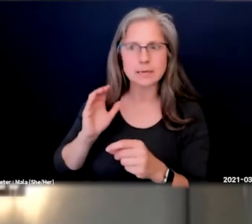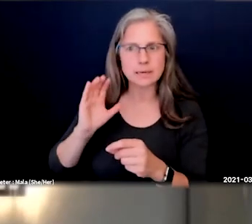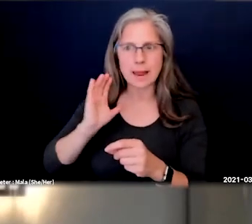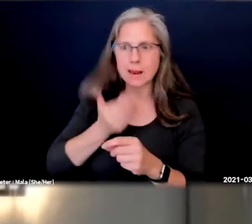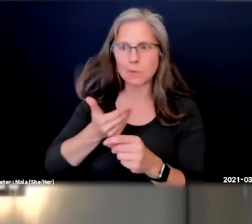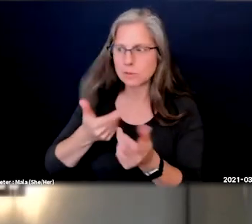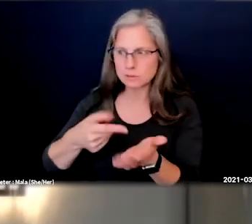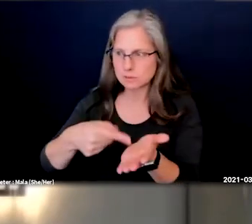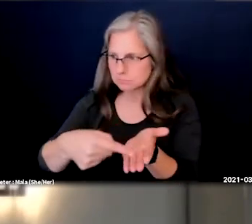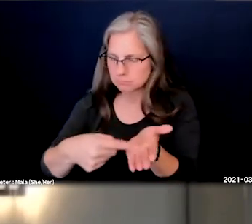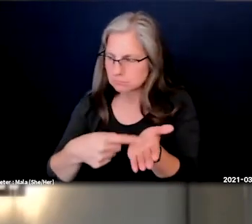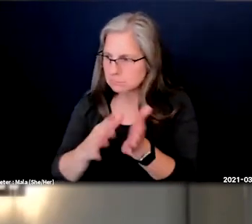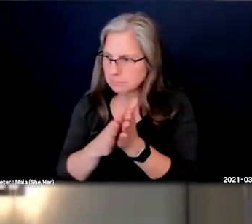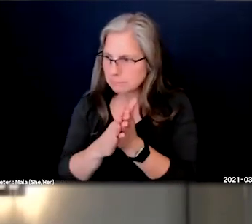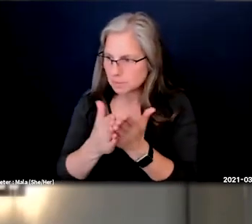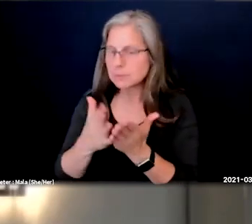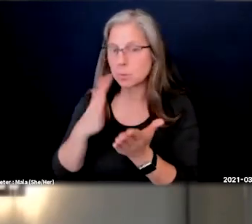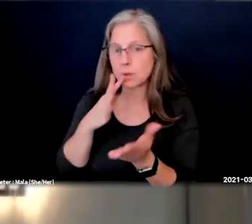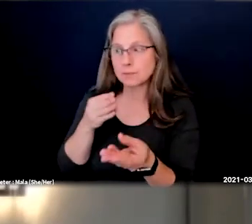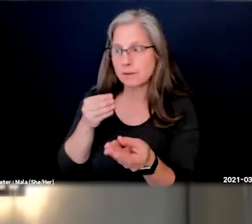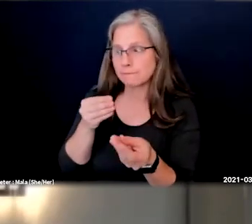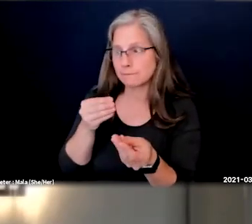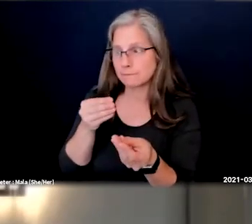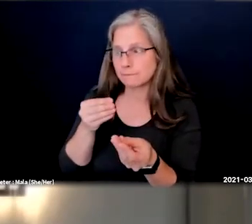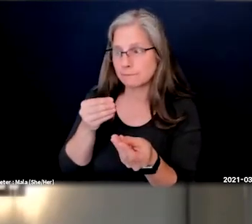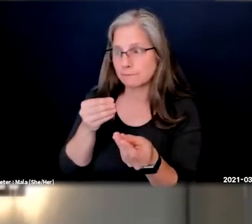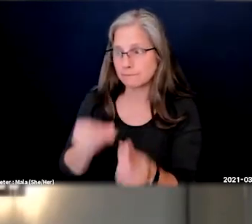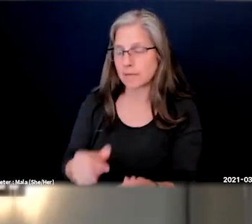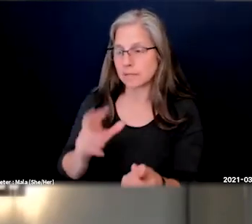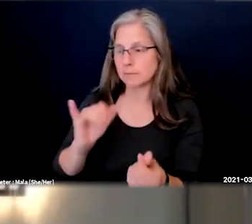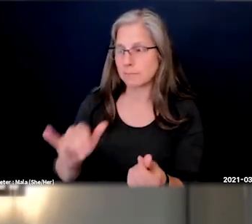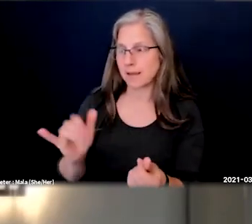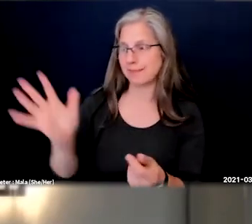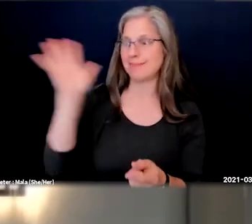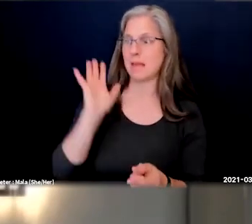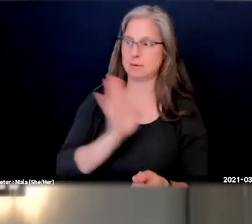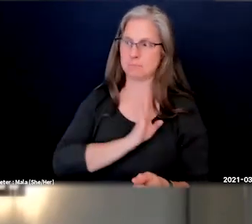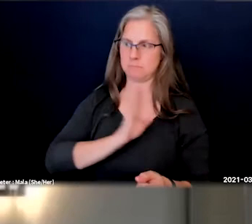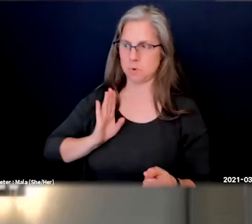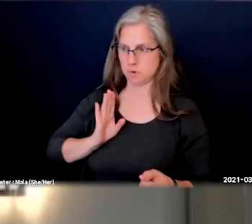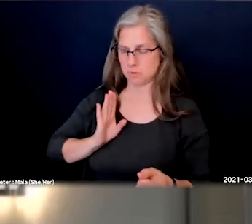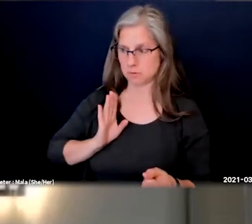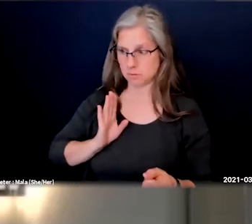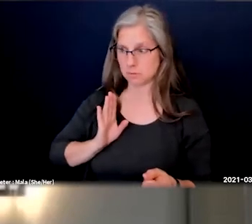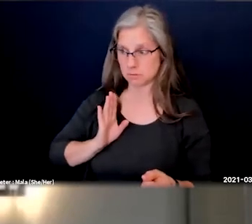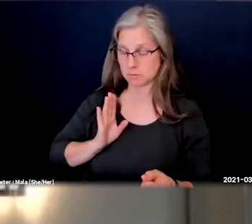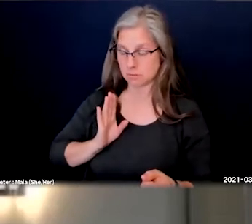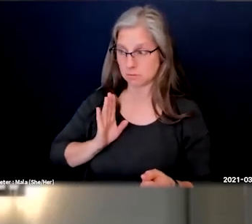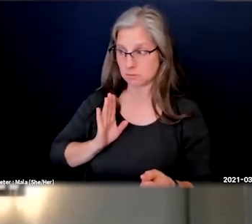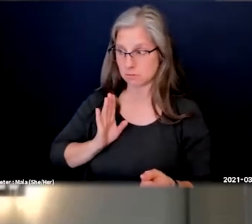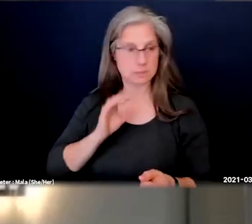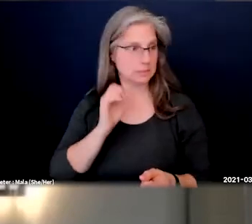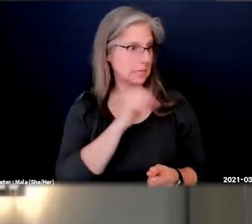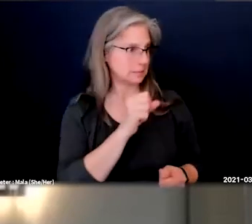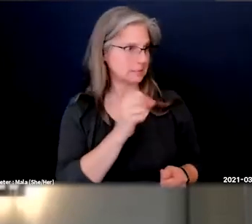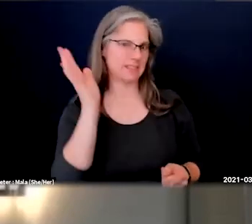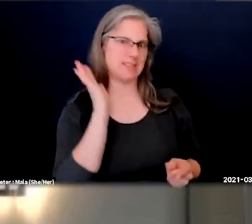here? Because it was funded by the then board, or I guess then